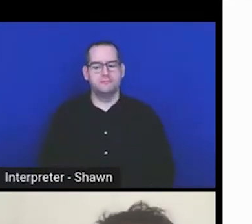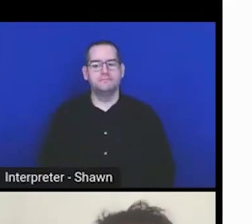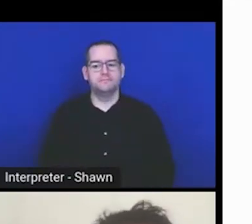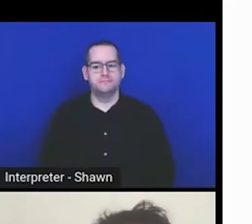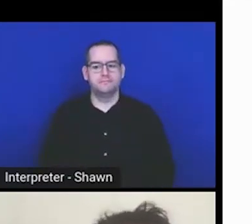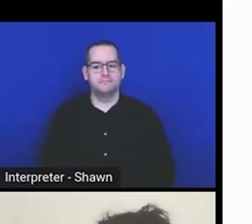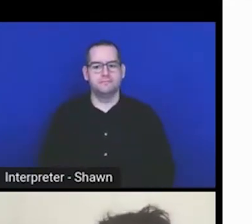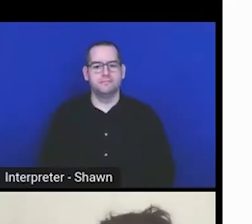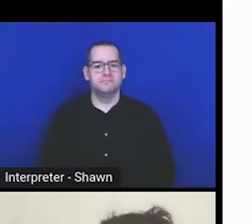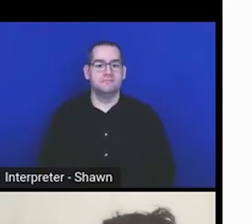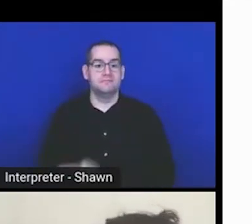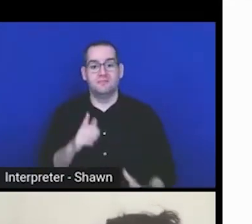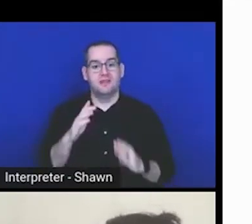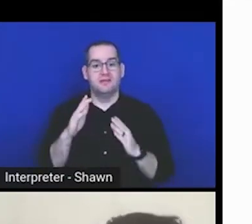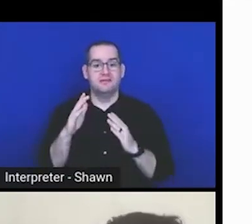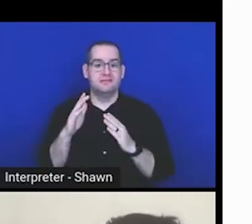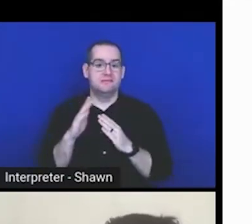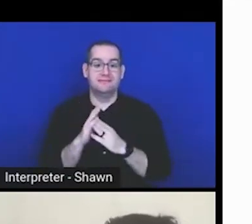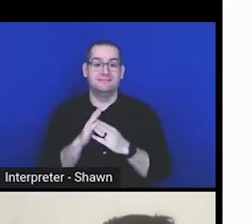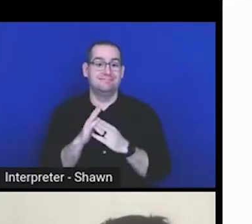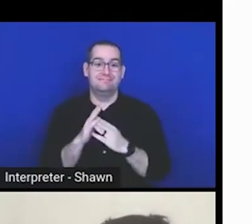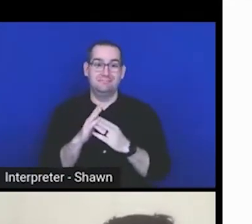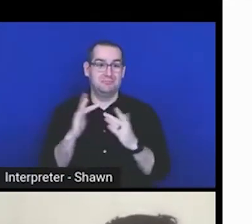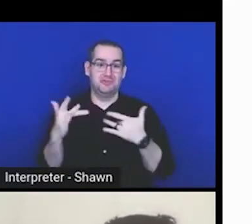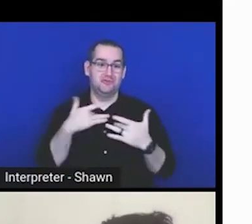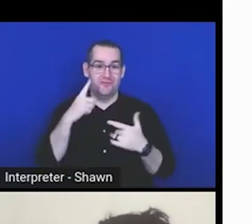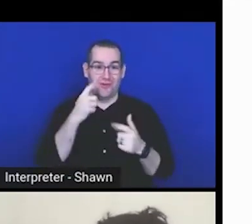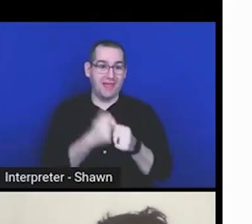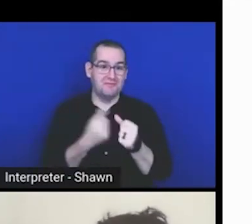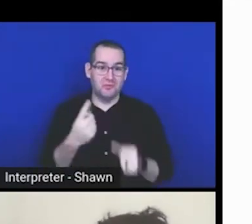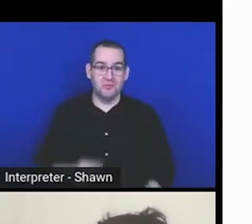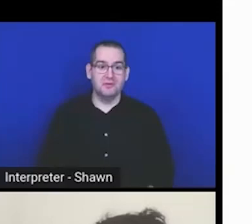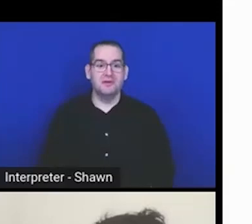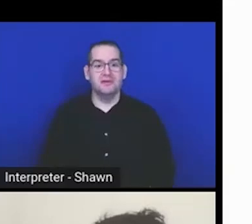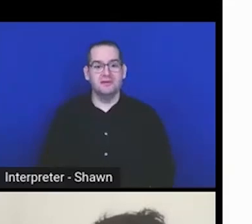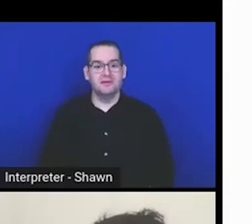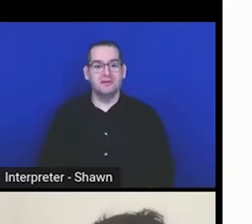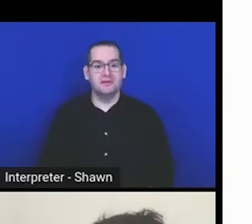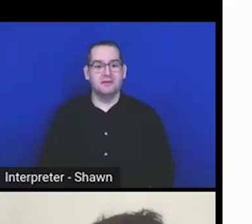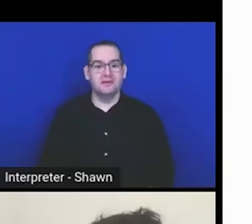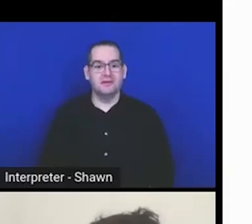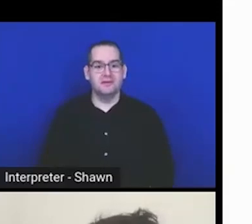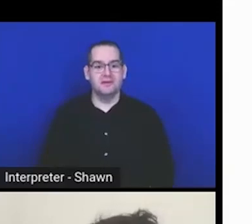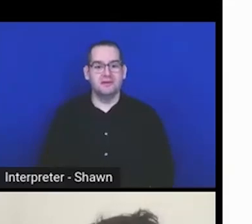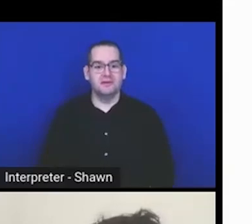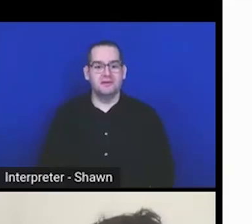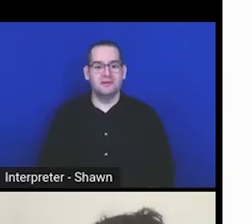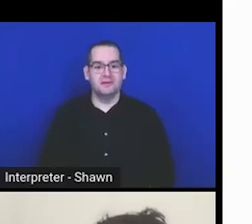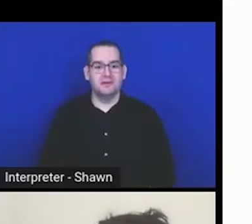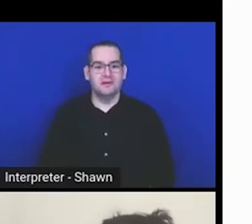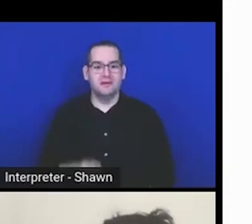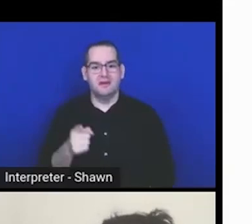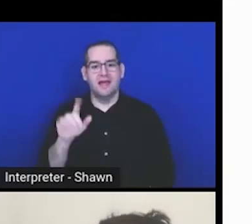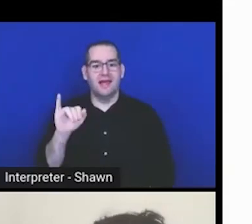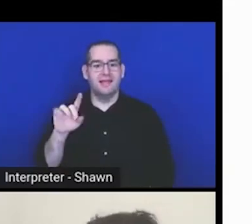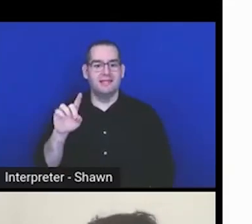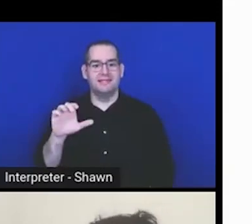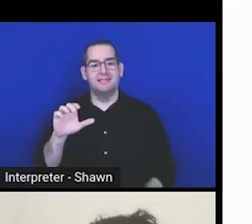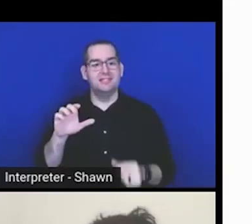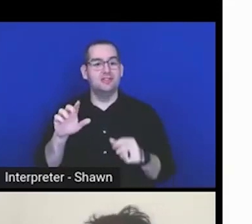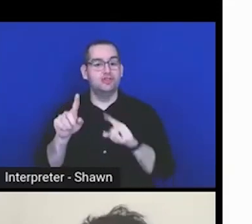they're the top one concern of everyone, right? And there's a quote here from an IDC survey that said that everybody's